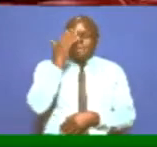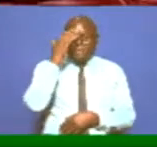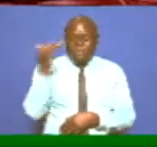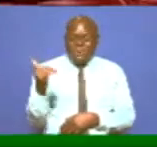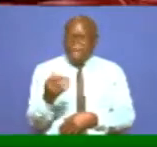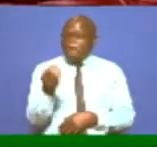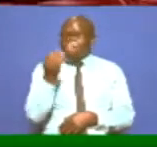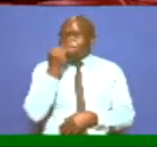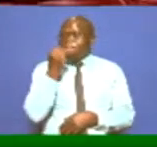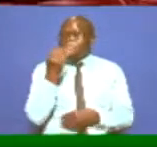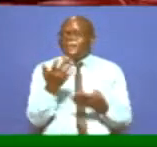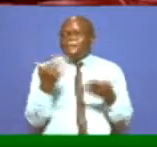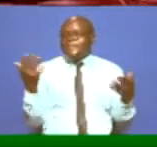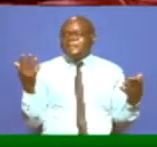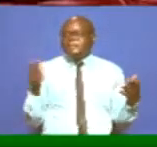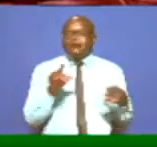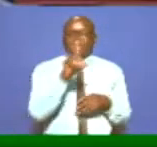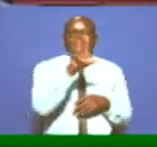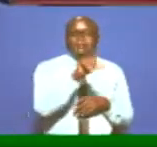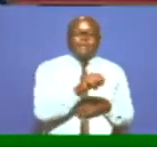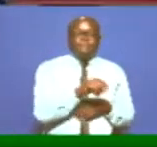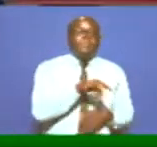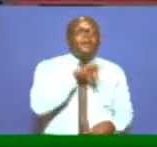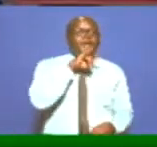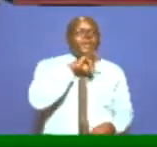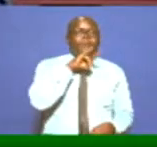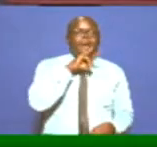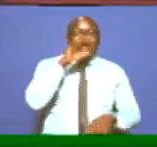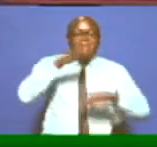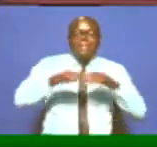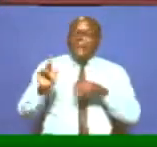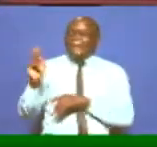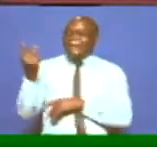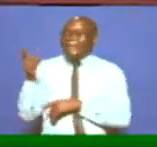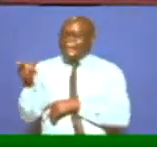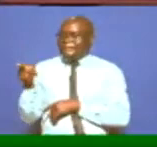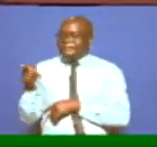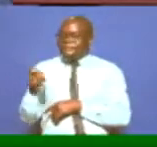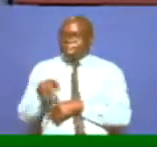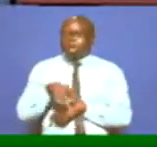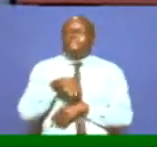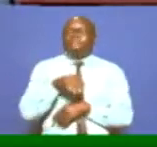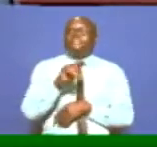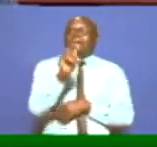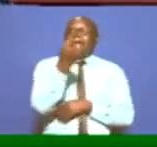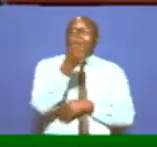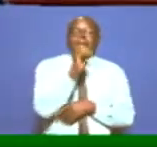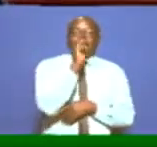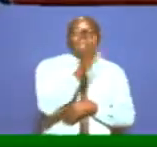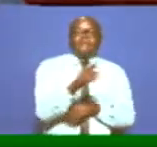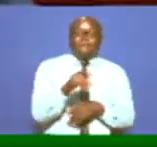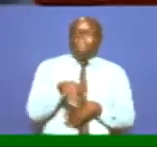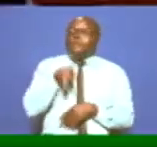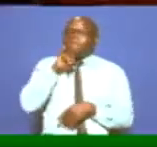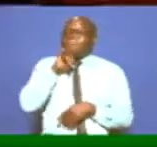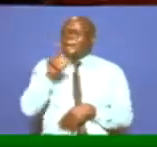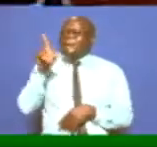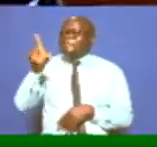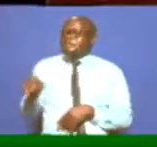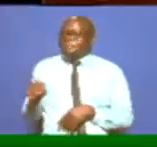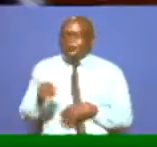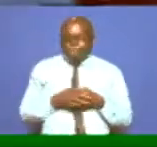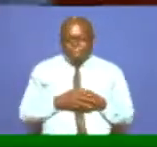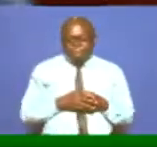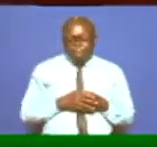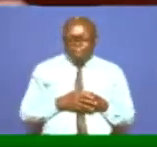foodstuffs are cheaper in our neighboring country in Uganda, and yet foodstuffs